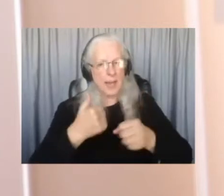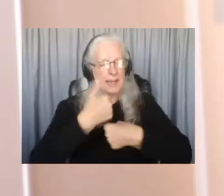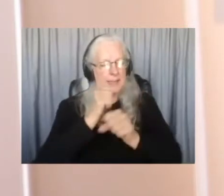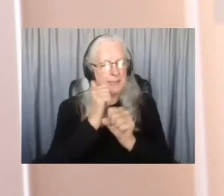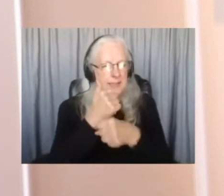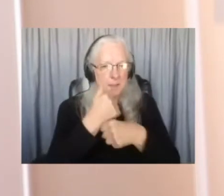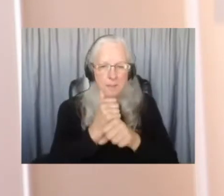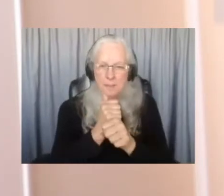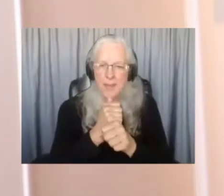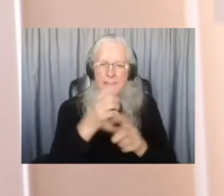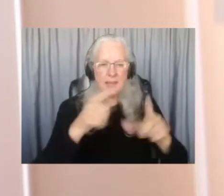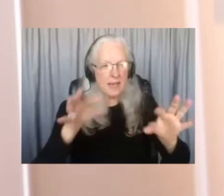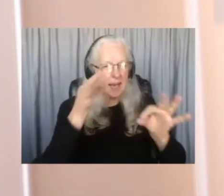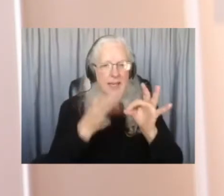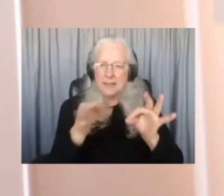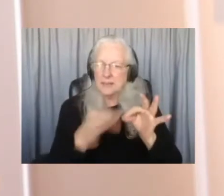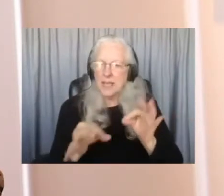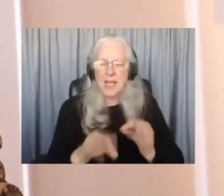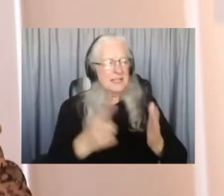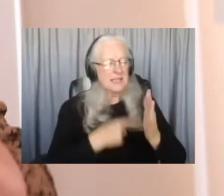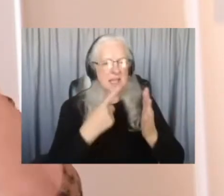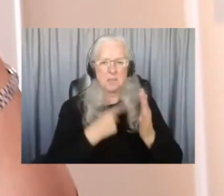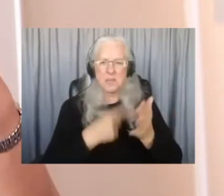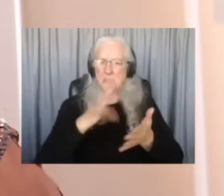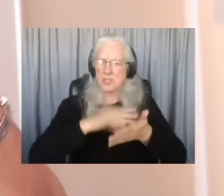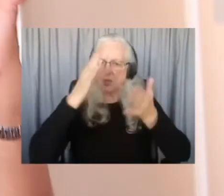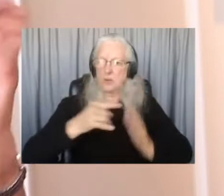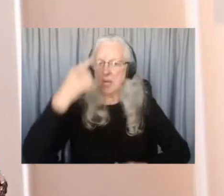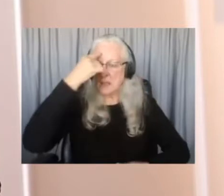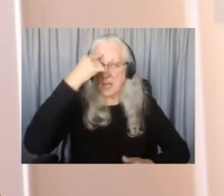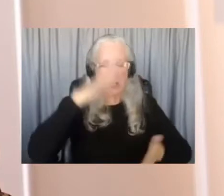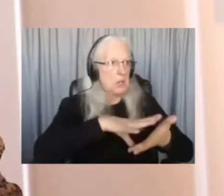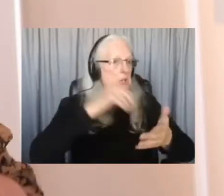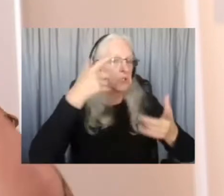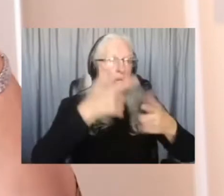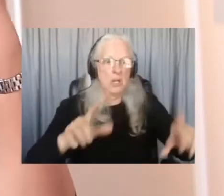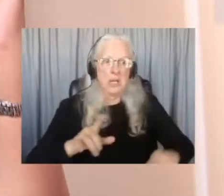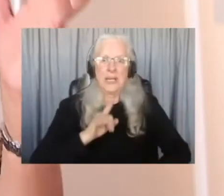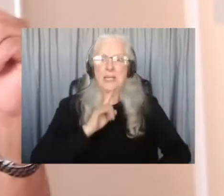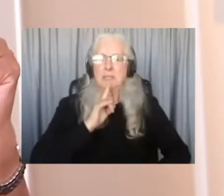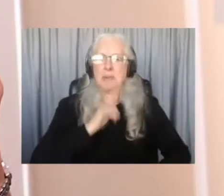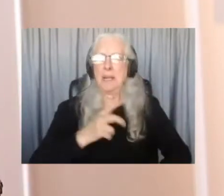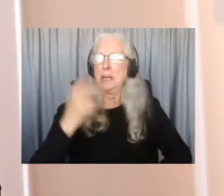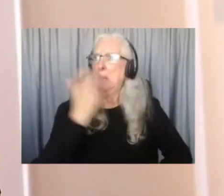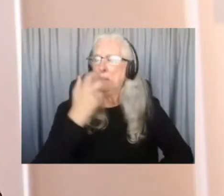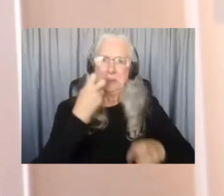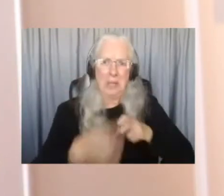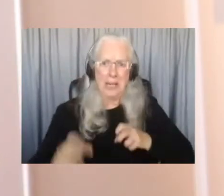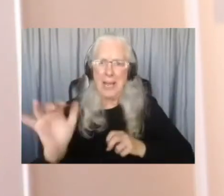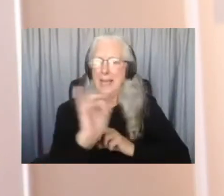Students will sometimes think that to learn the language, it's such an insurmountable mountain to